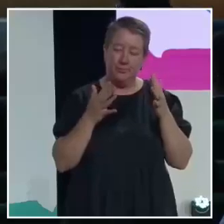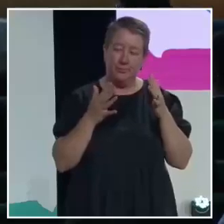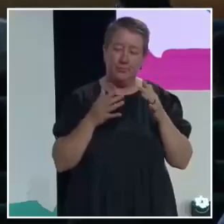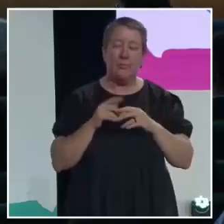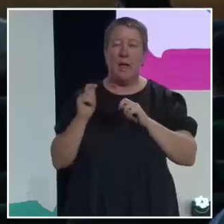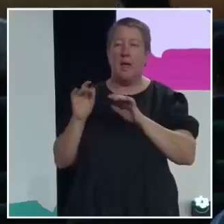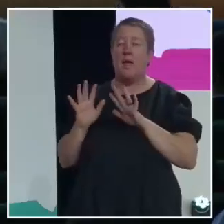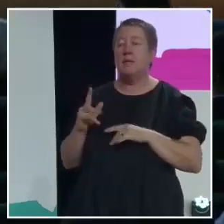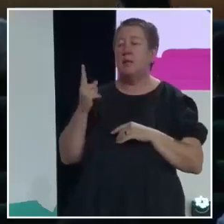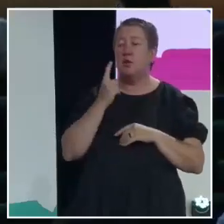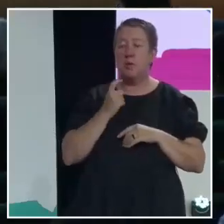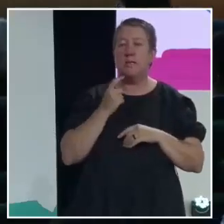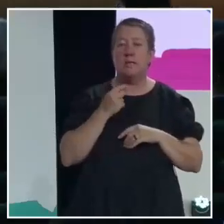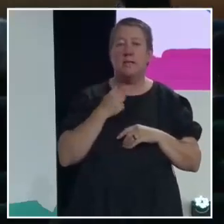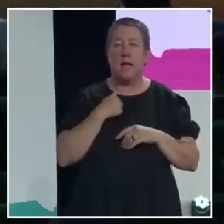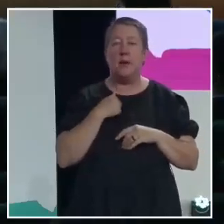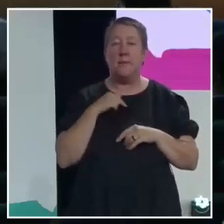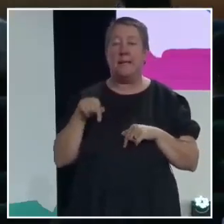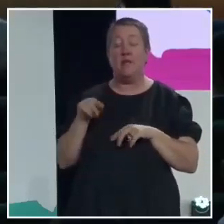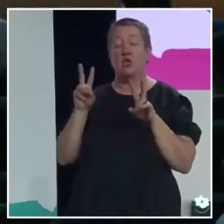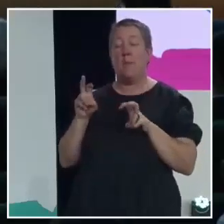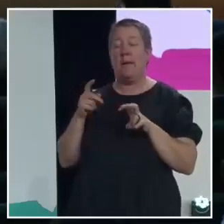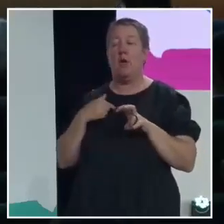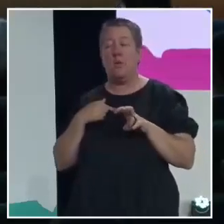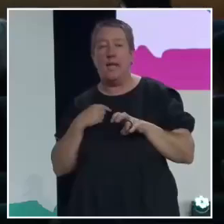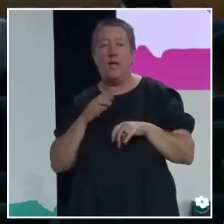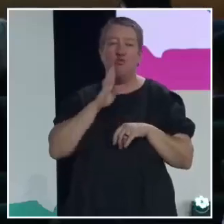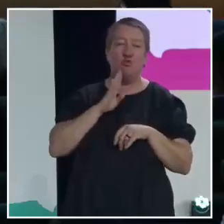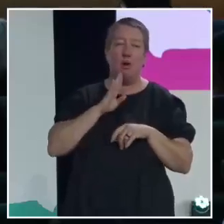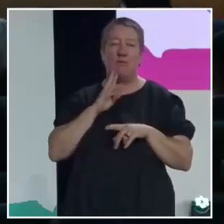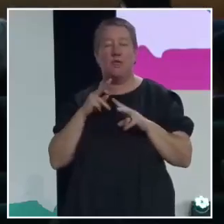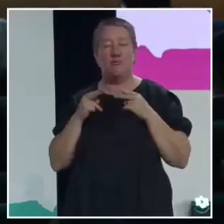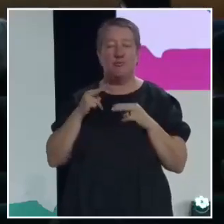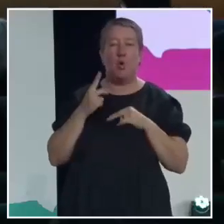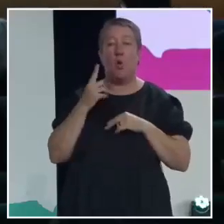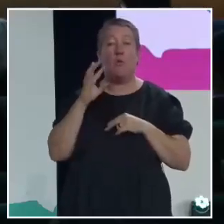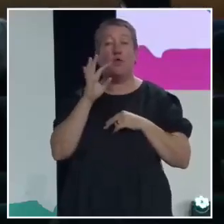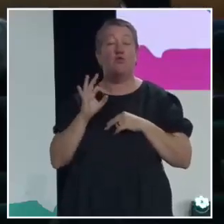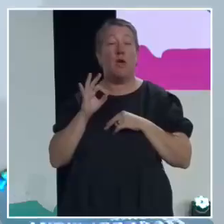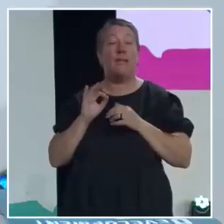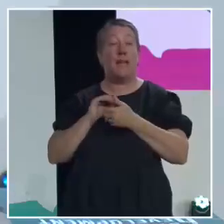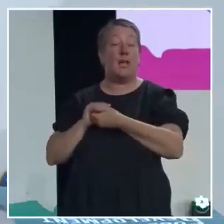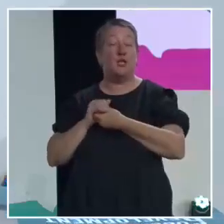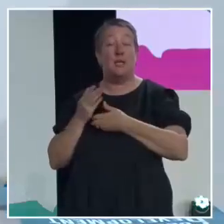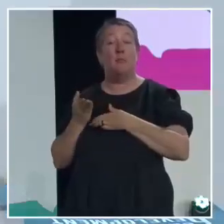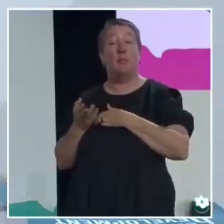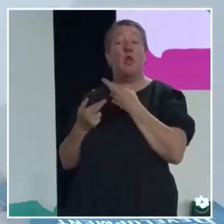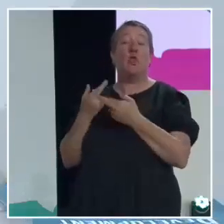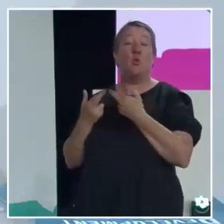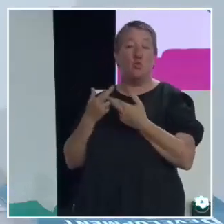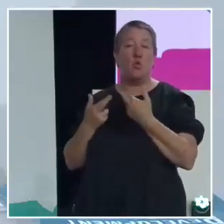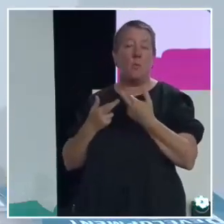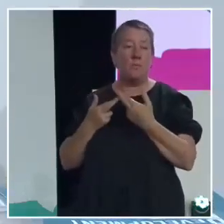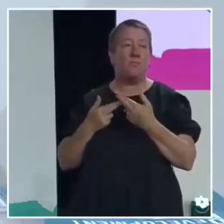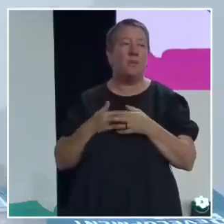Excellent question, and we just had a breakfast on this topic, and we had one of the rating agencies in the room, right here in the building a few minutes before our